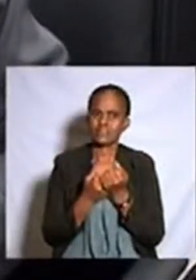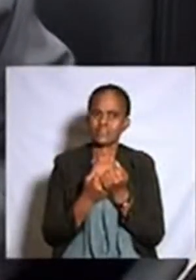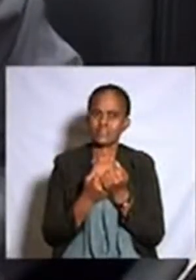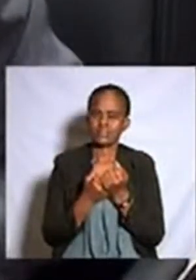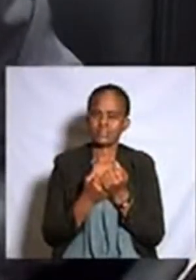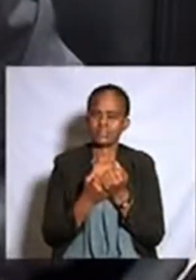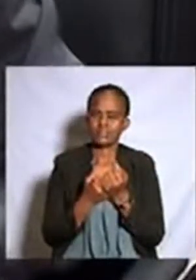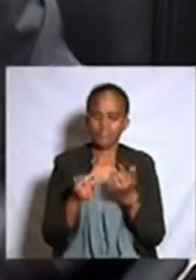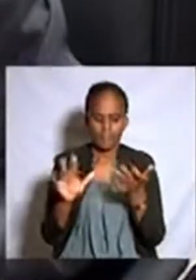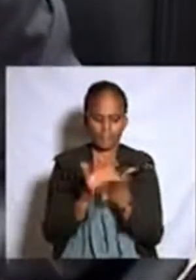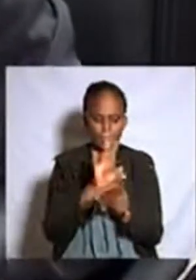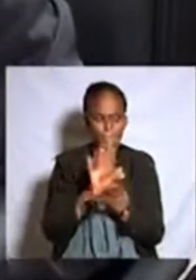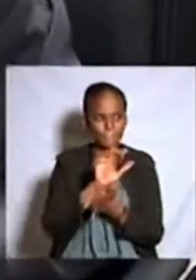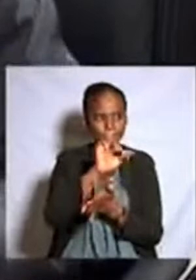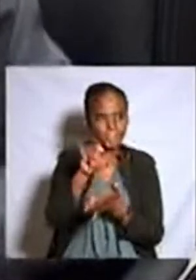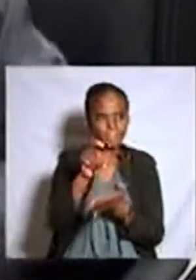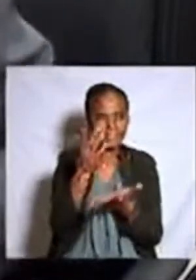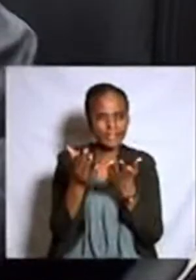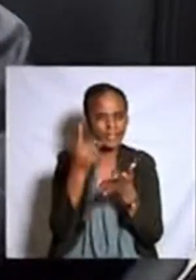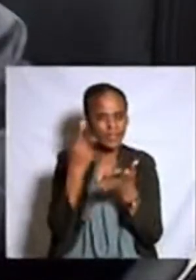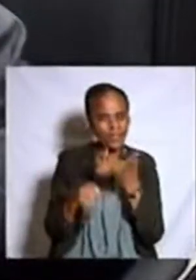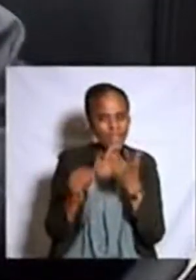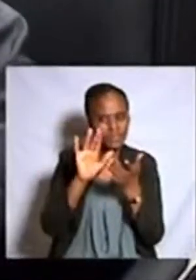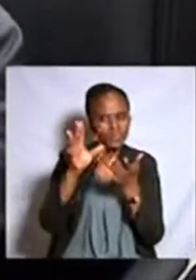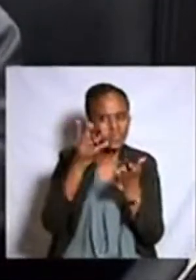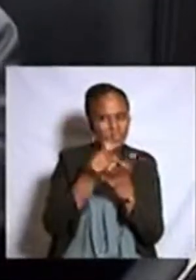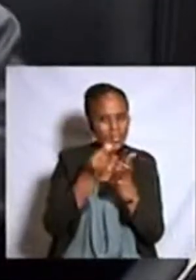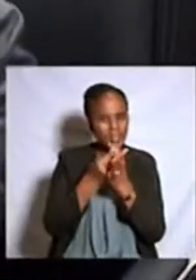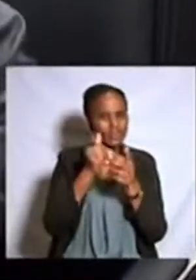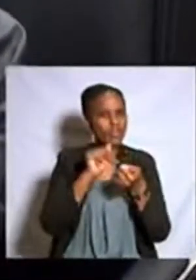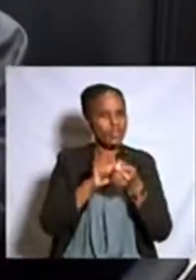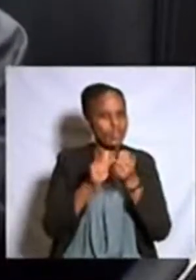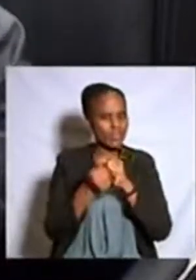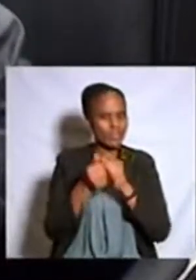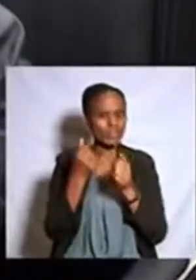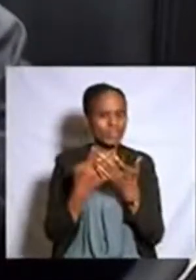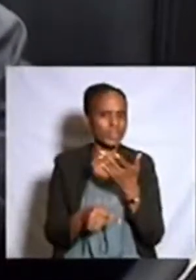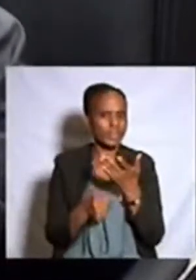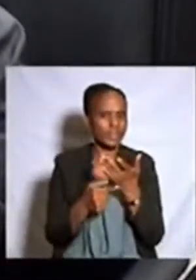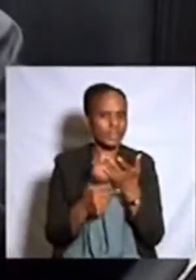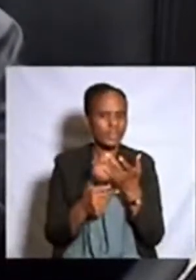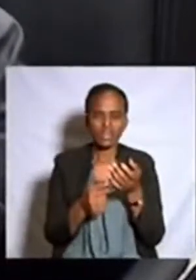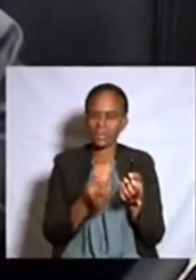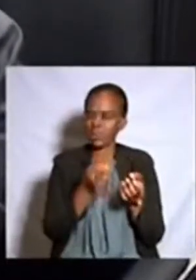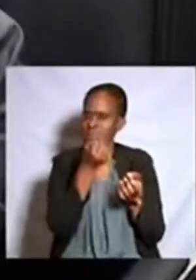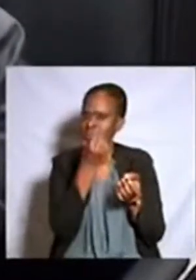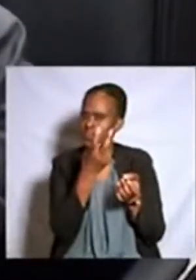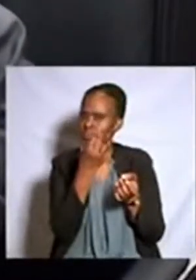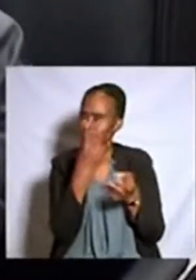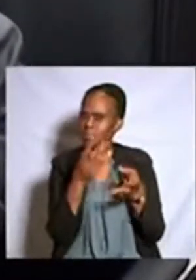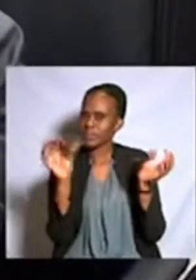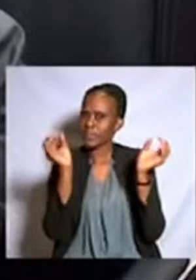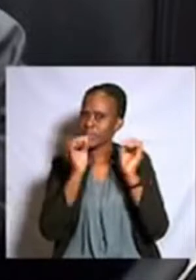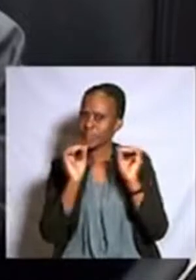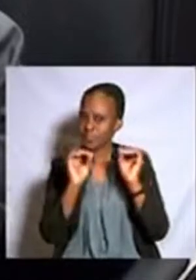And maybe a quick question there would be, what's the financial implication of the 12